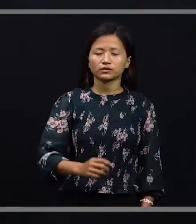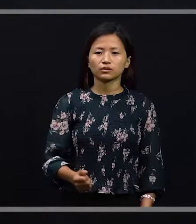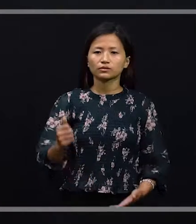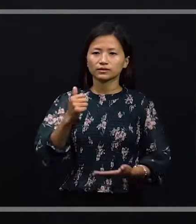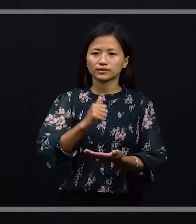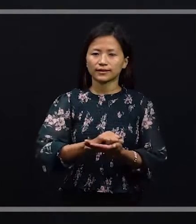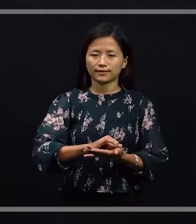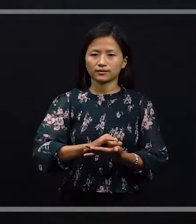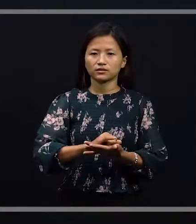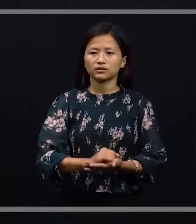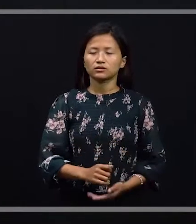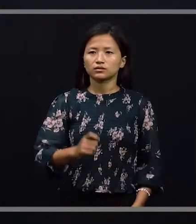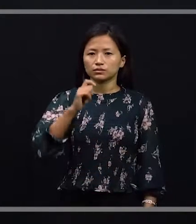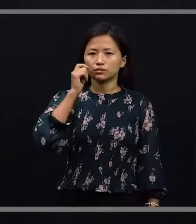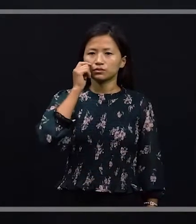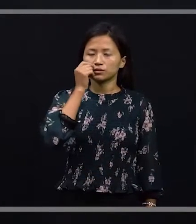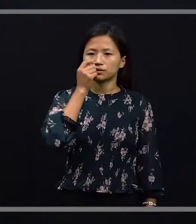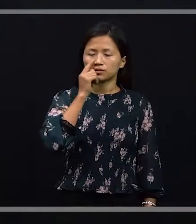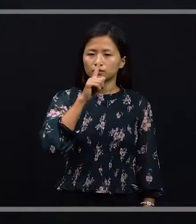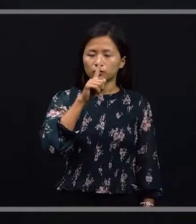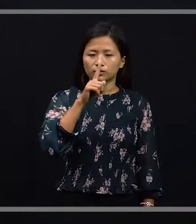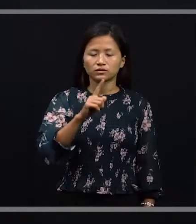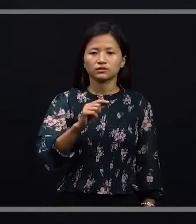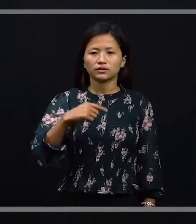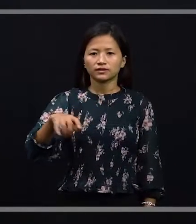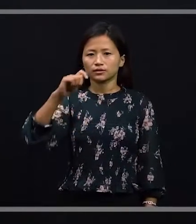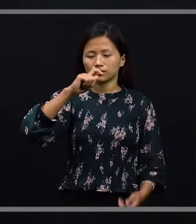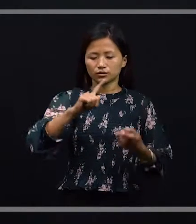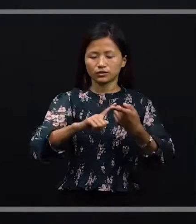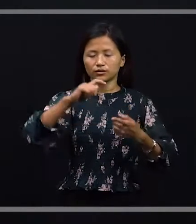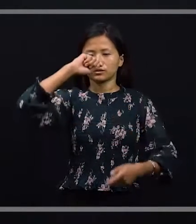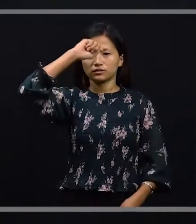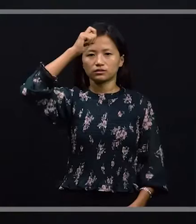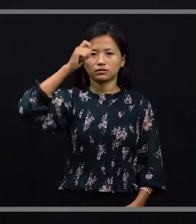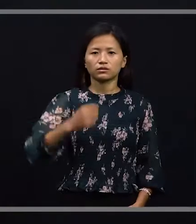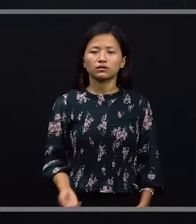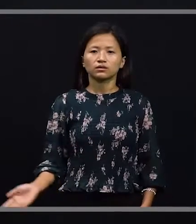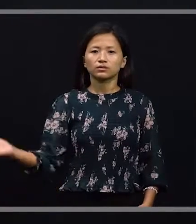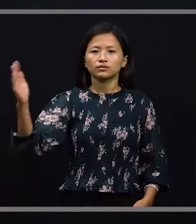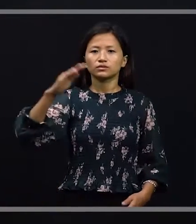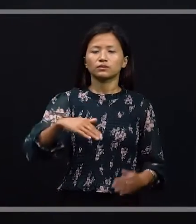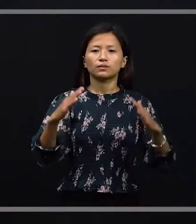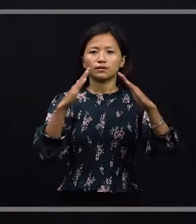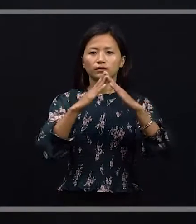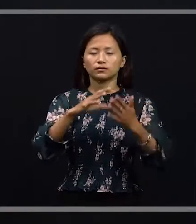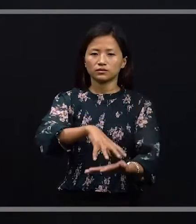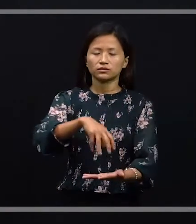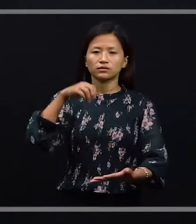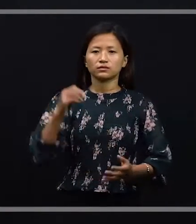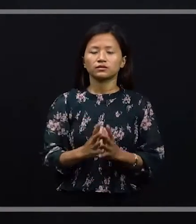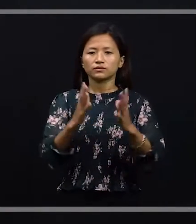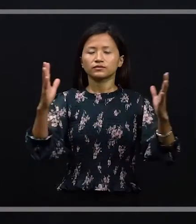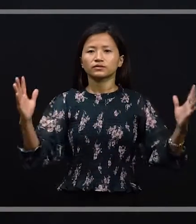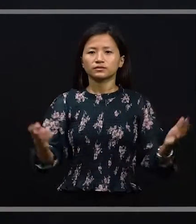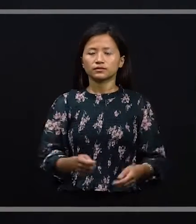that, but women also got education. They came out of their homes, and they also learned a lot of things